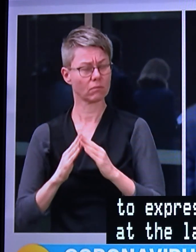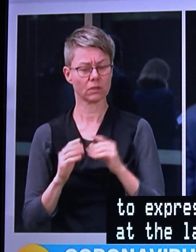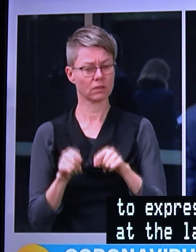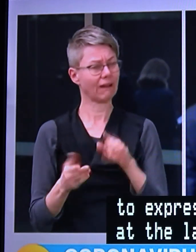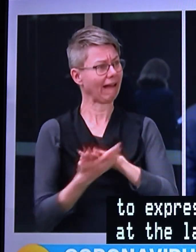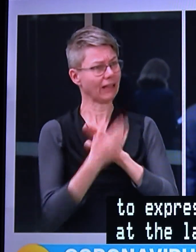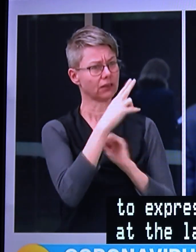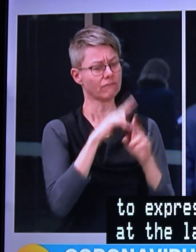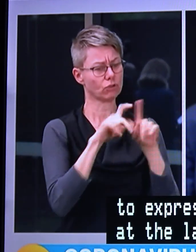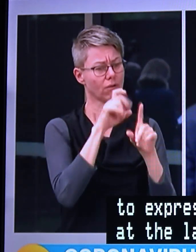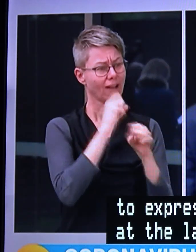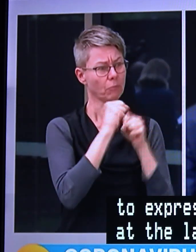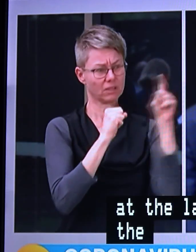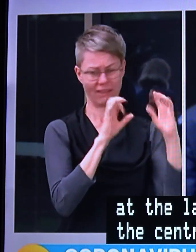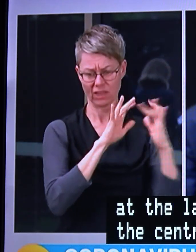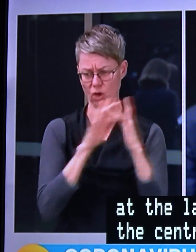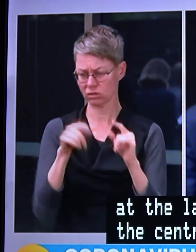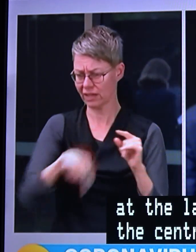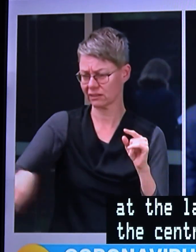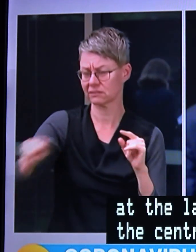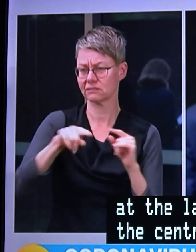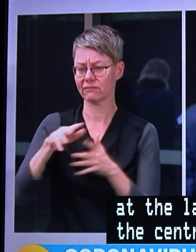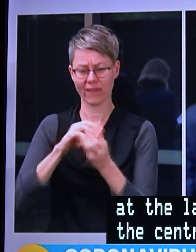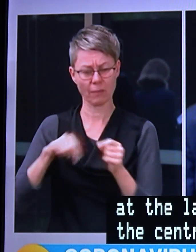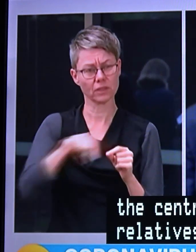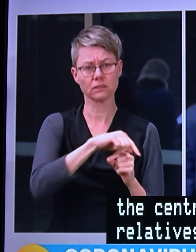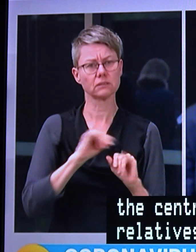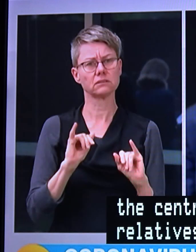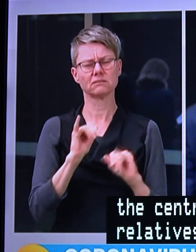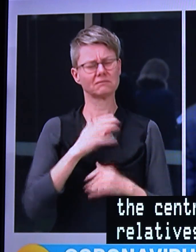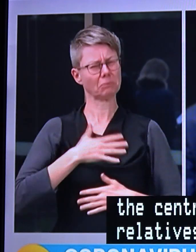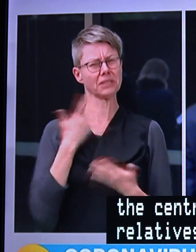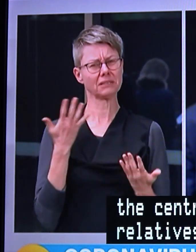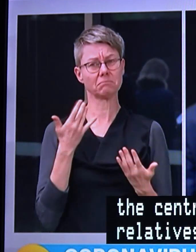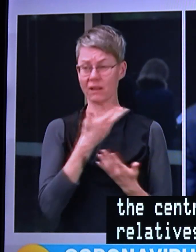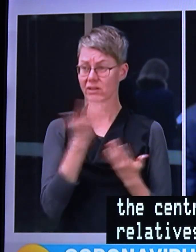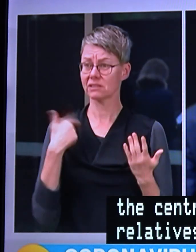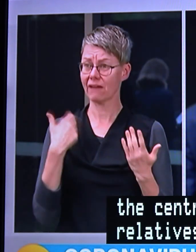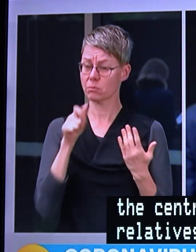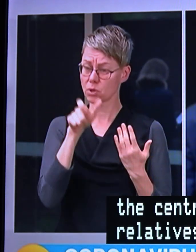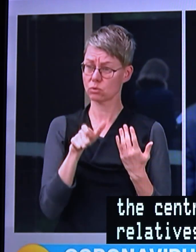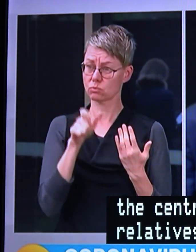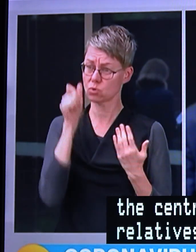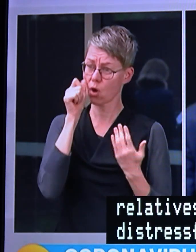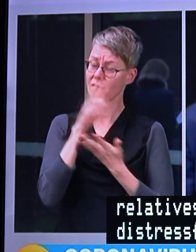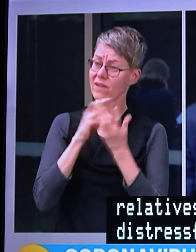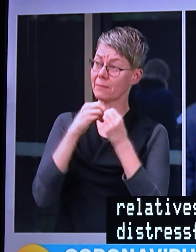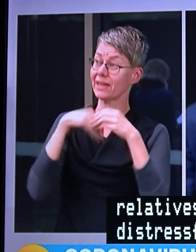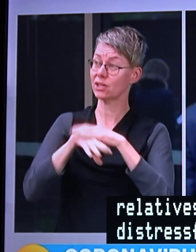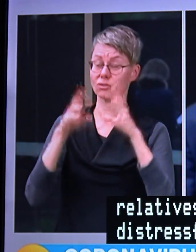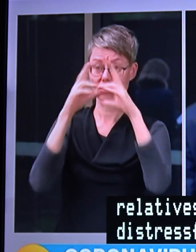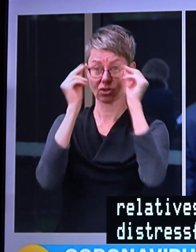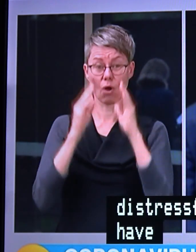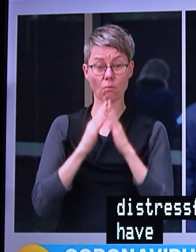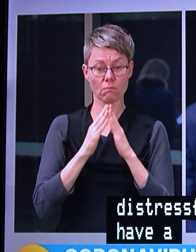can't imagine how distressful that is. Many of us have had a loved one in an aged care home or do have one now, and it would be devastating